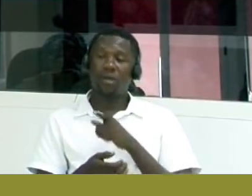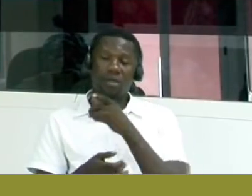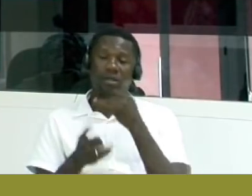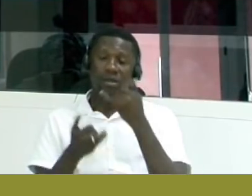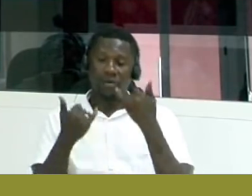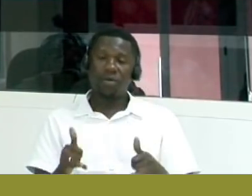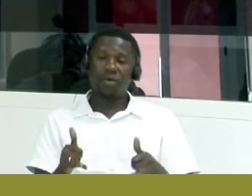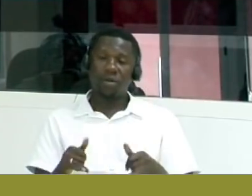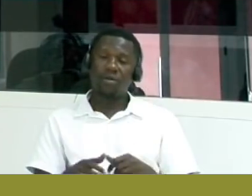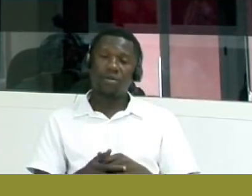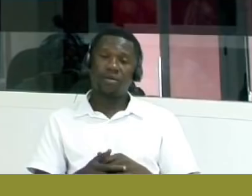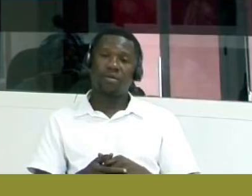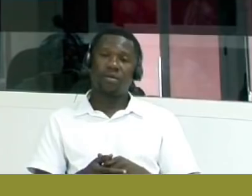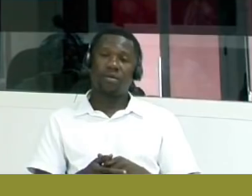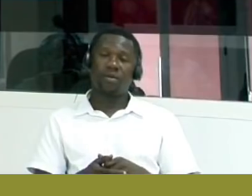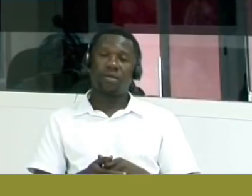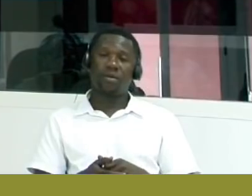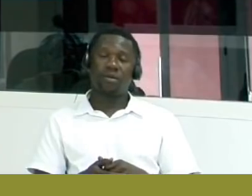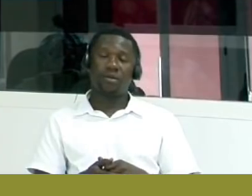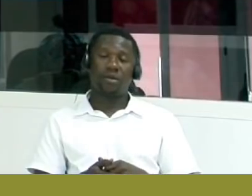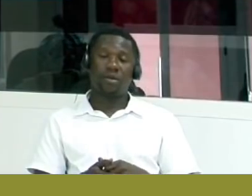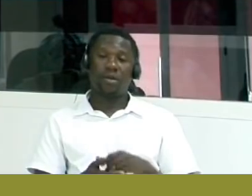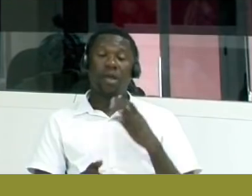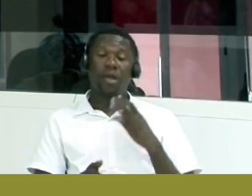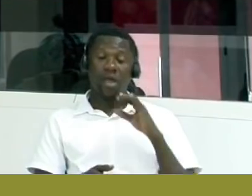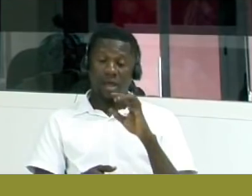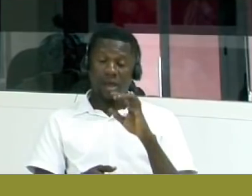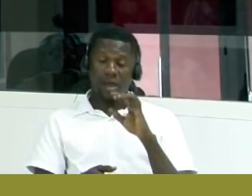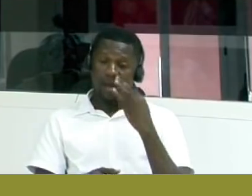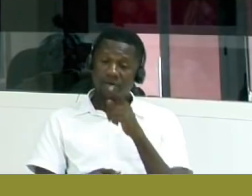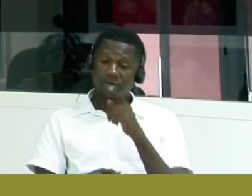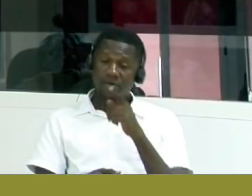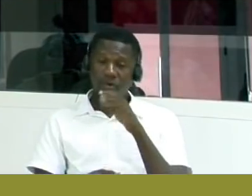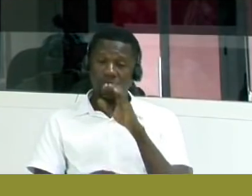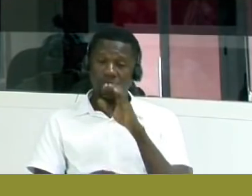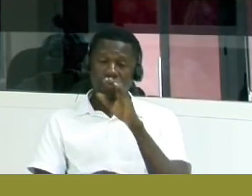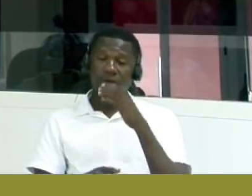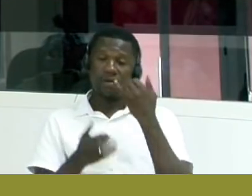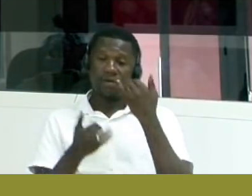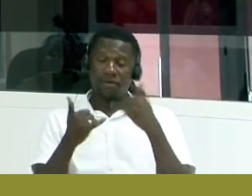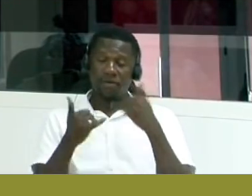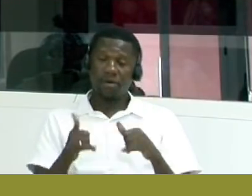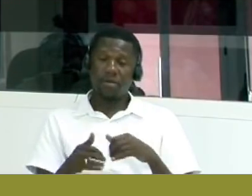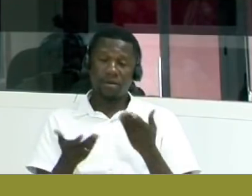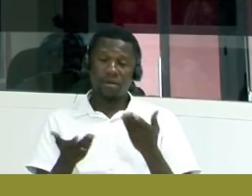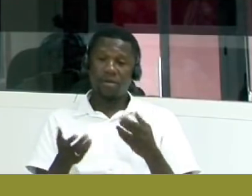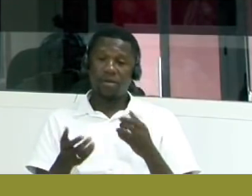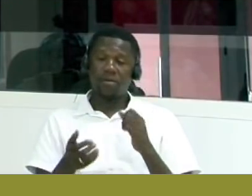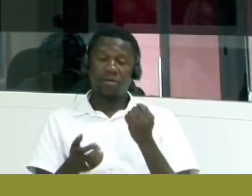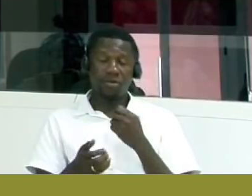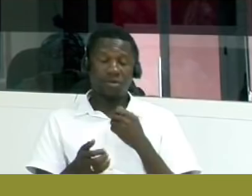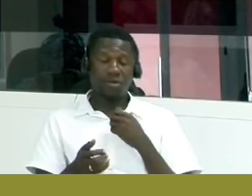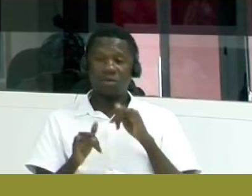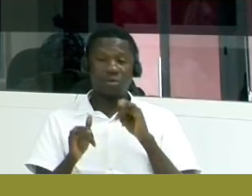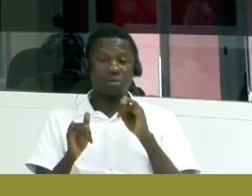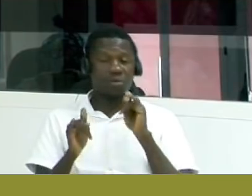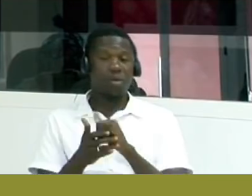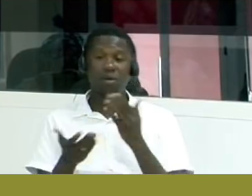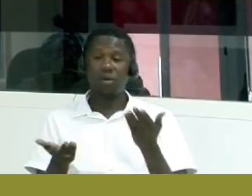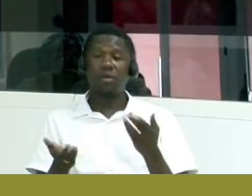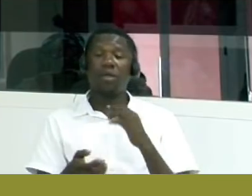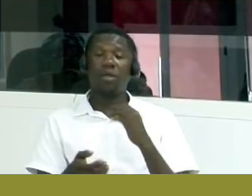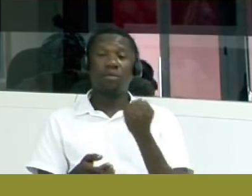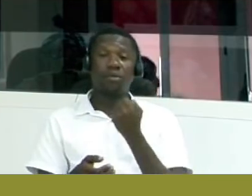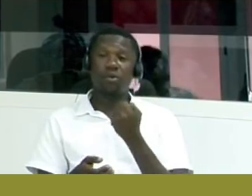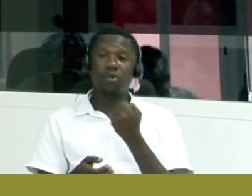failure, isn't it? If you call it a failure, okay. No, not that I call it a failure. Because you are insisting on that, counsel. No, it's because